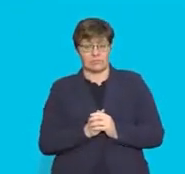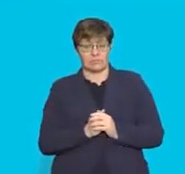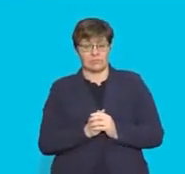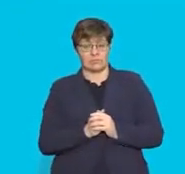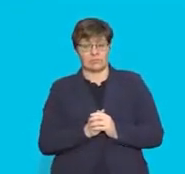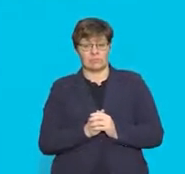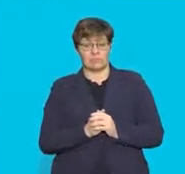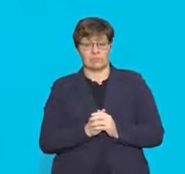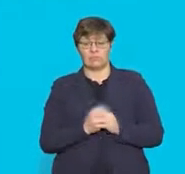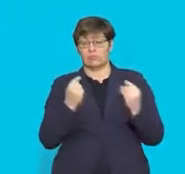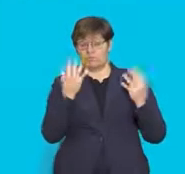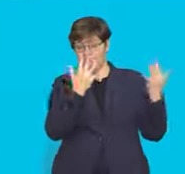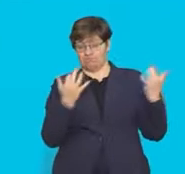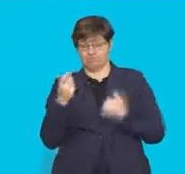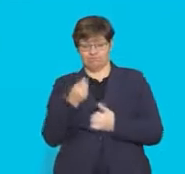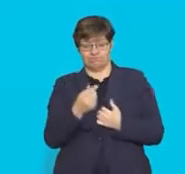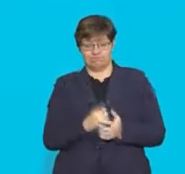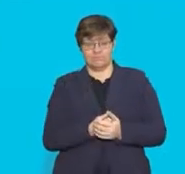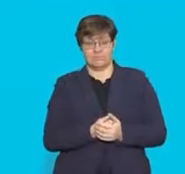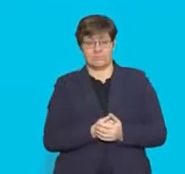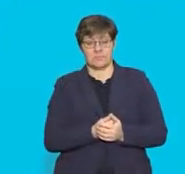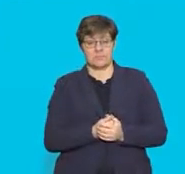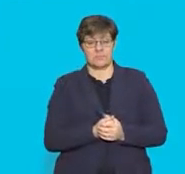12. Let's do that calculation. Here we go,